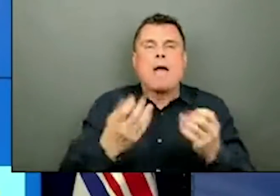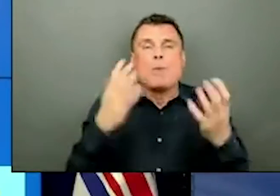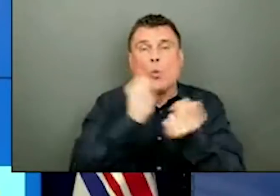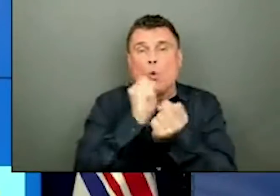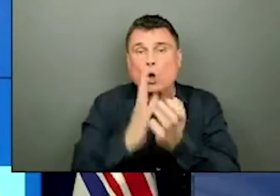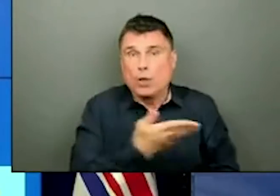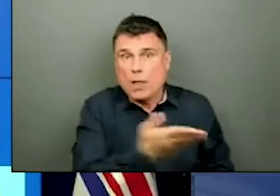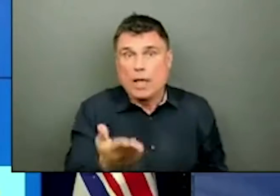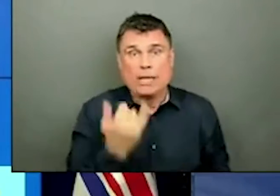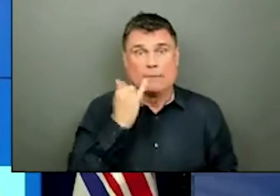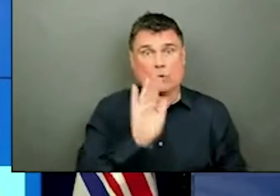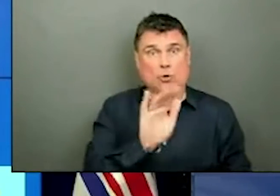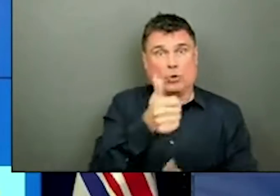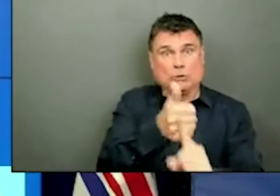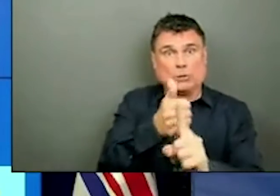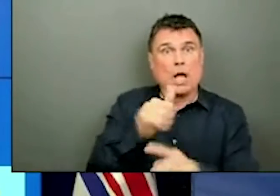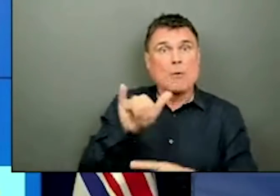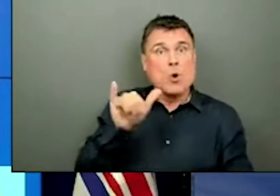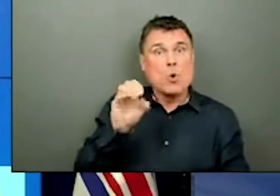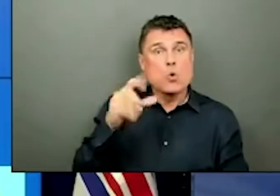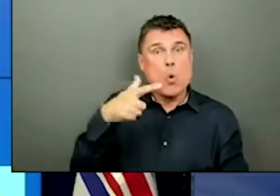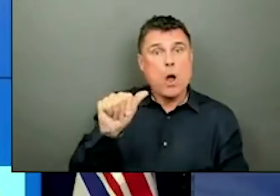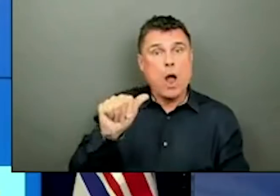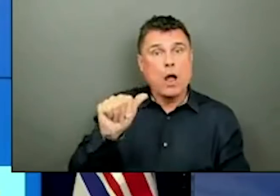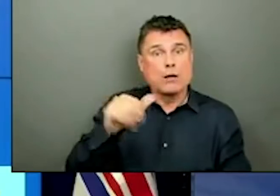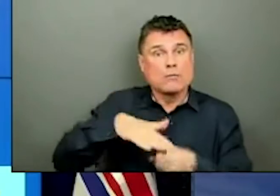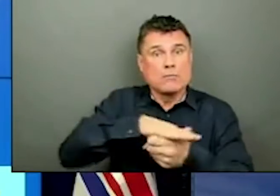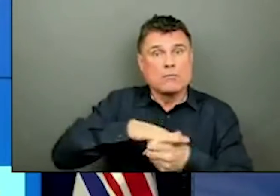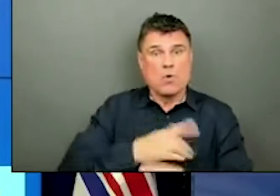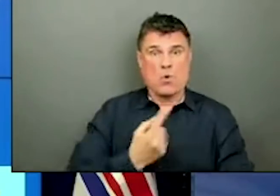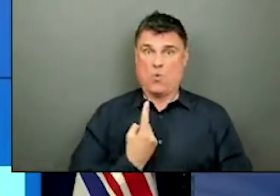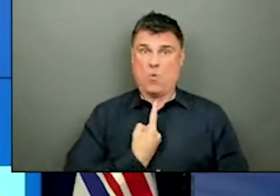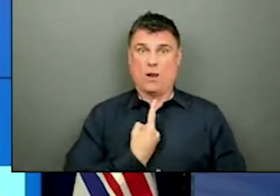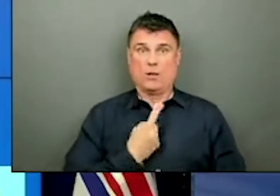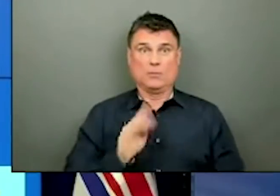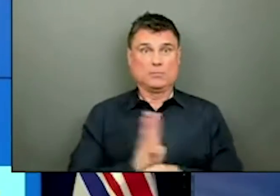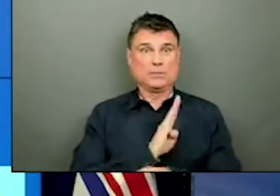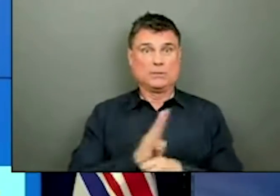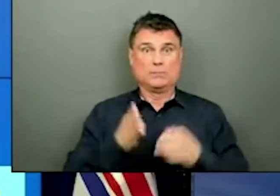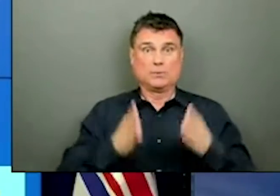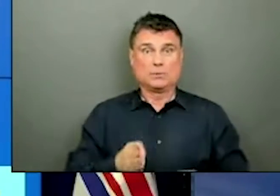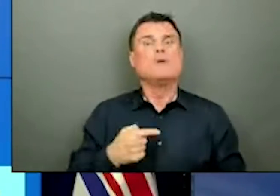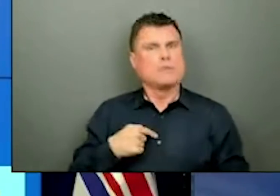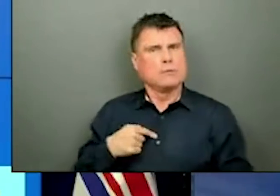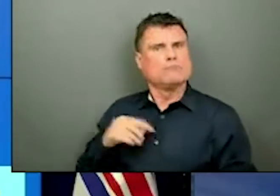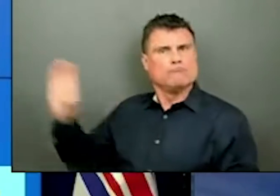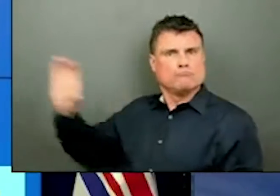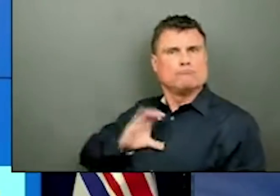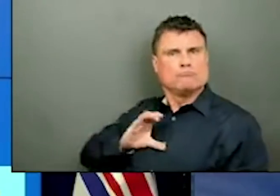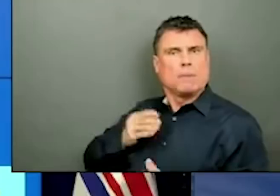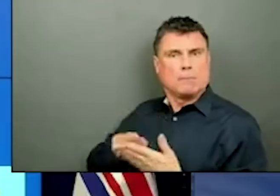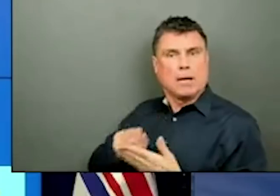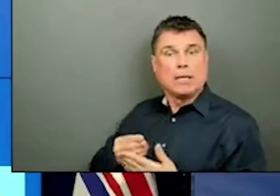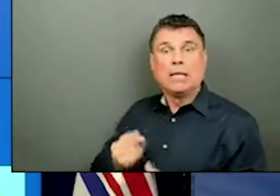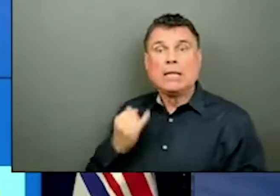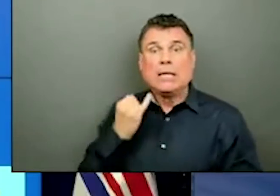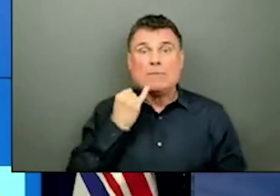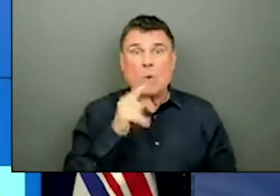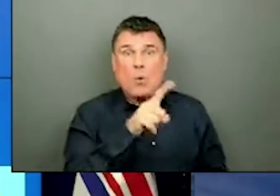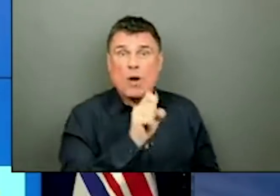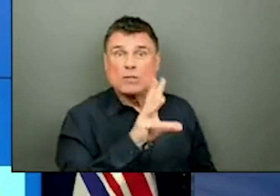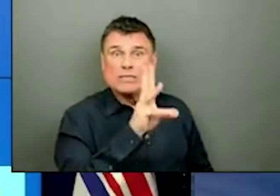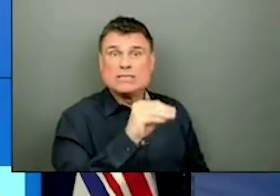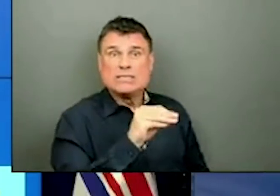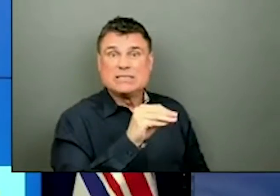that works in that, there's dollars available for you. And if you have 160 employees and you've been impacted, there's dollars available for you as